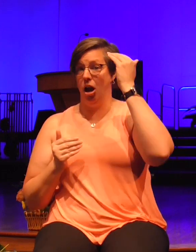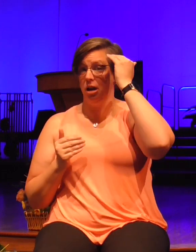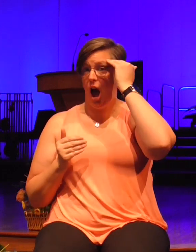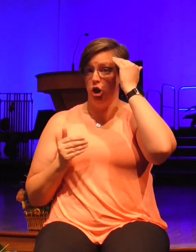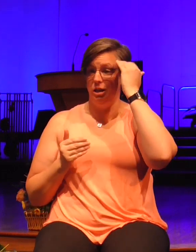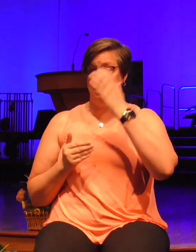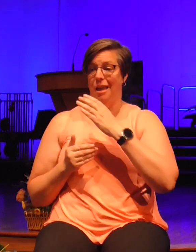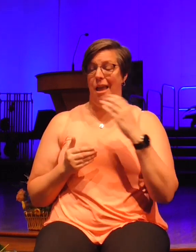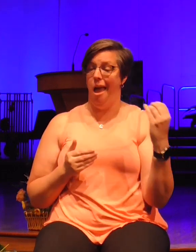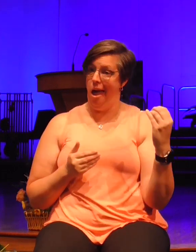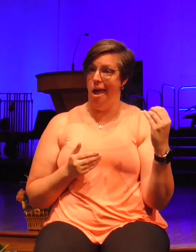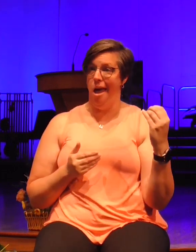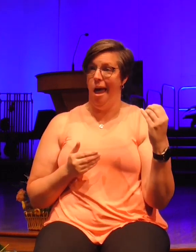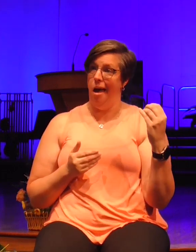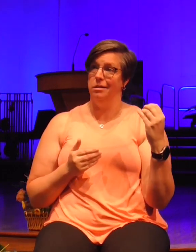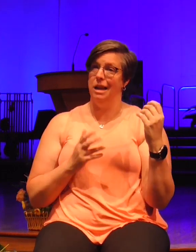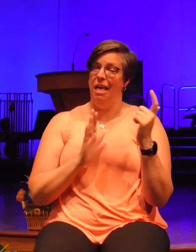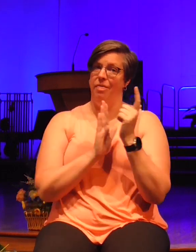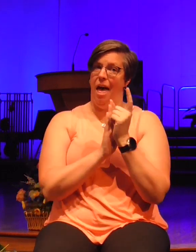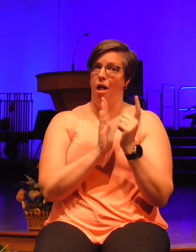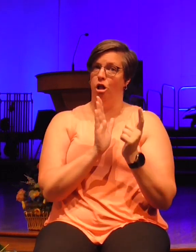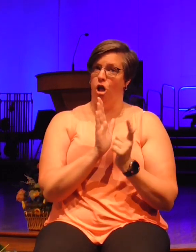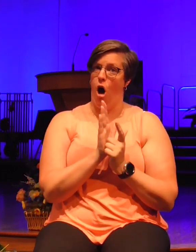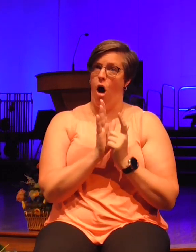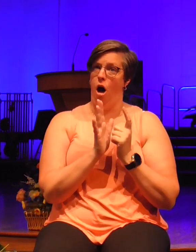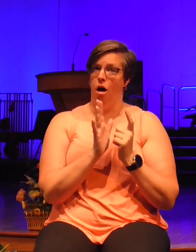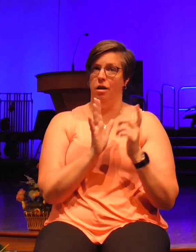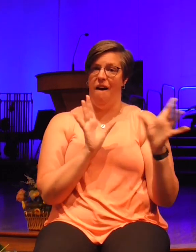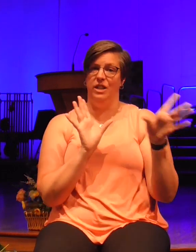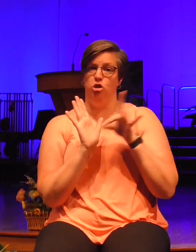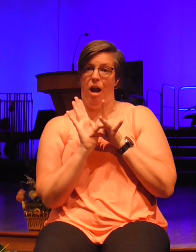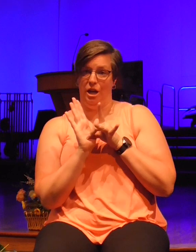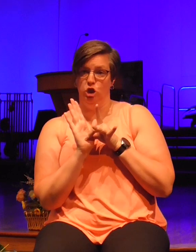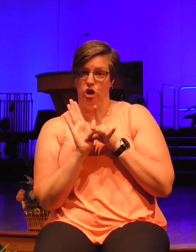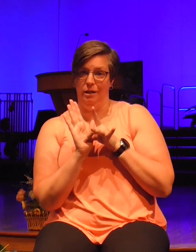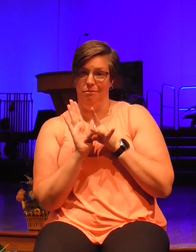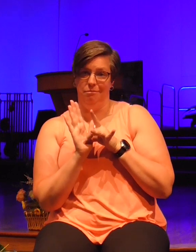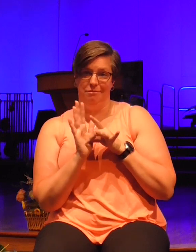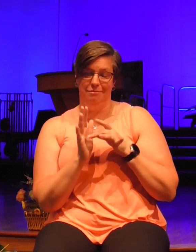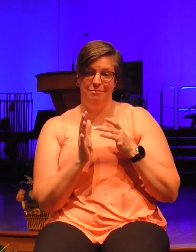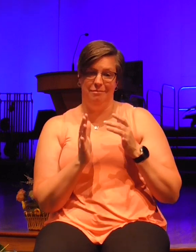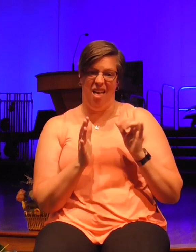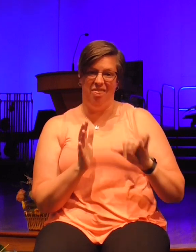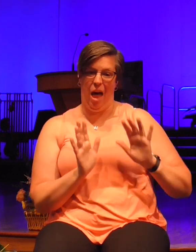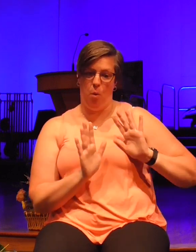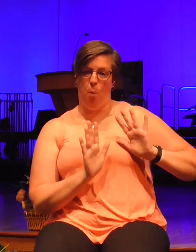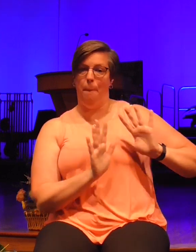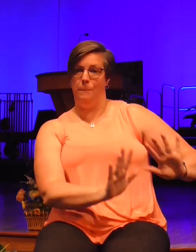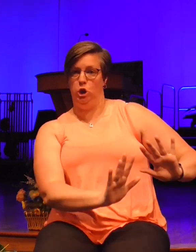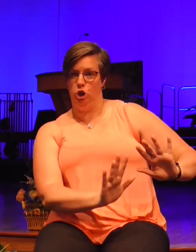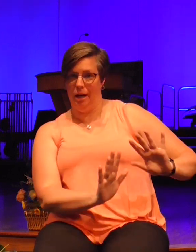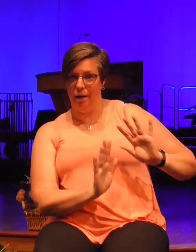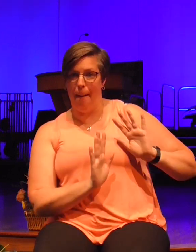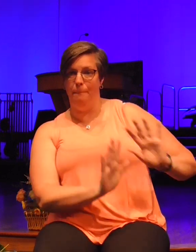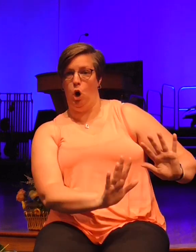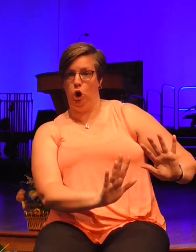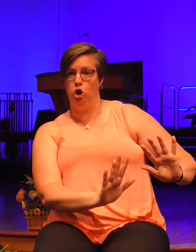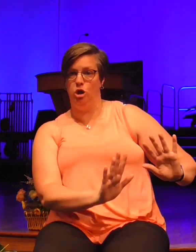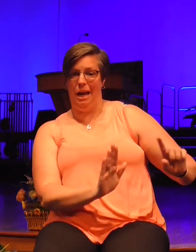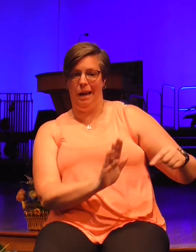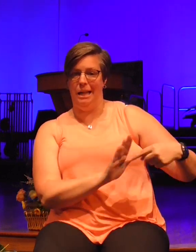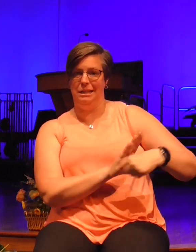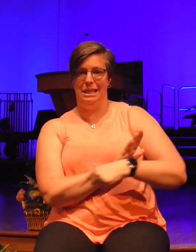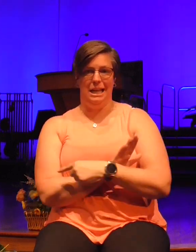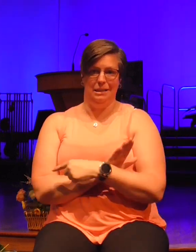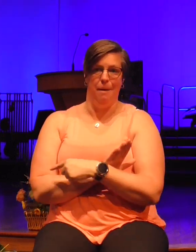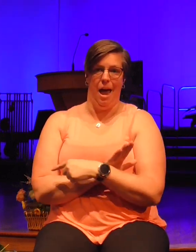in terms of the law of attraction. It's that which we've pushed down, that which we've tried to avoid. So we think we're doing